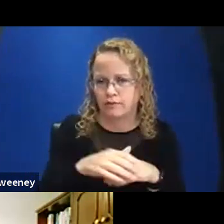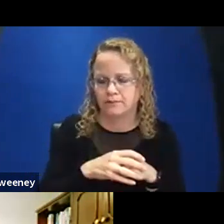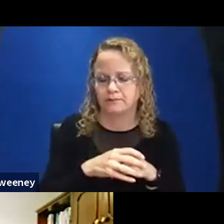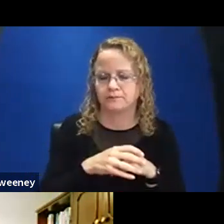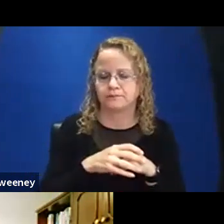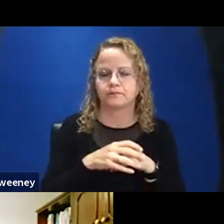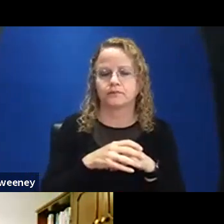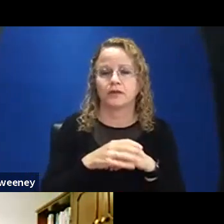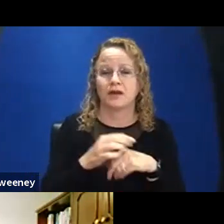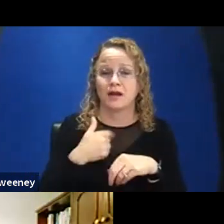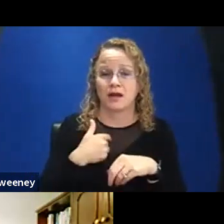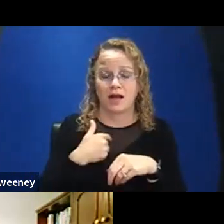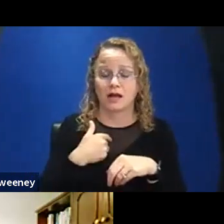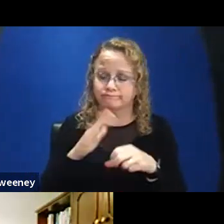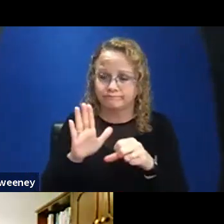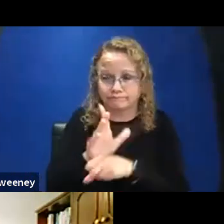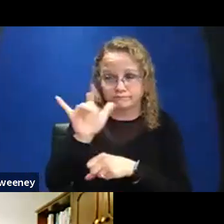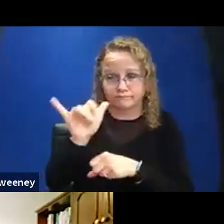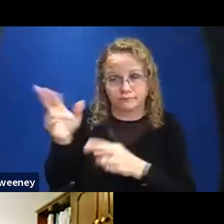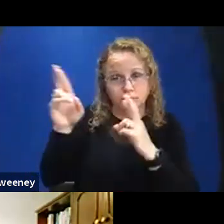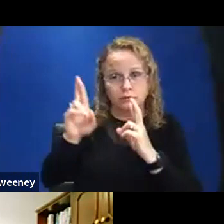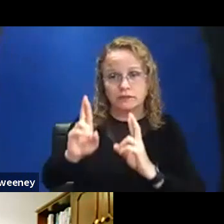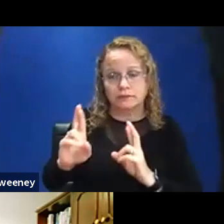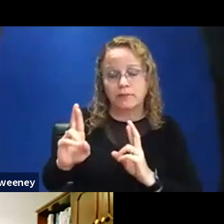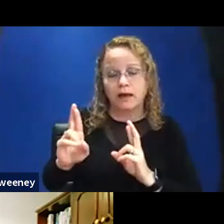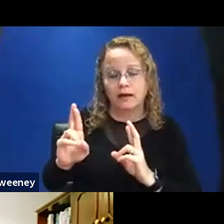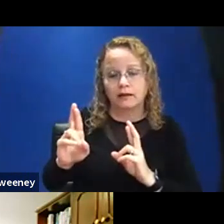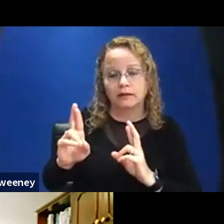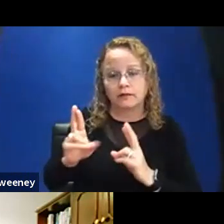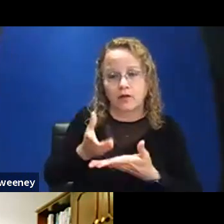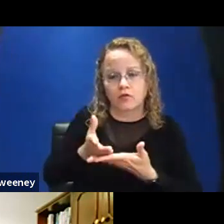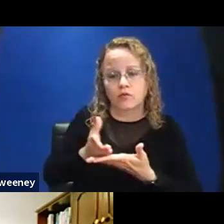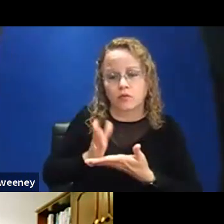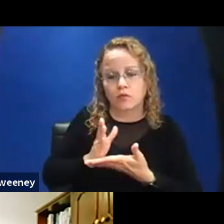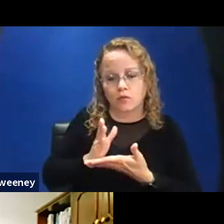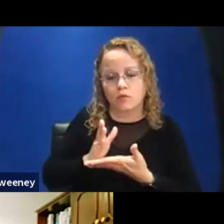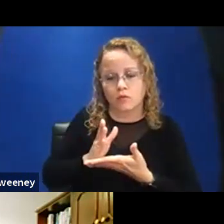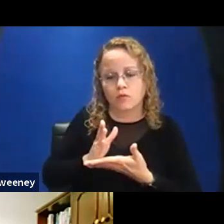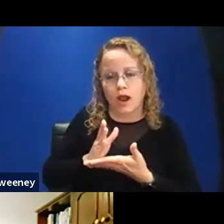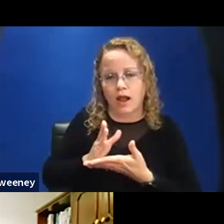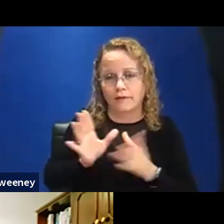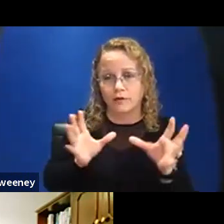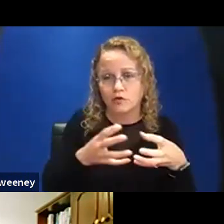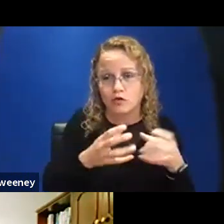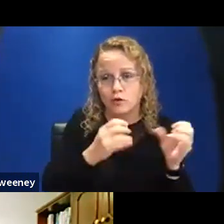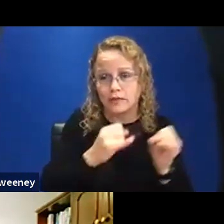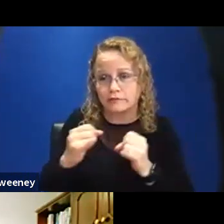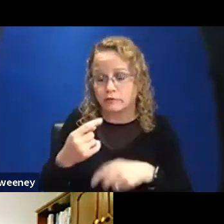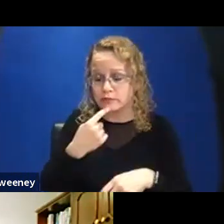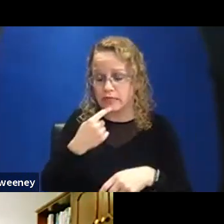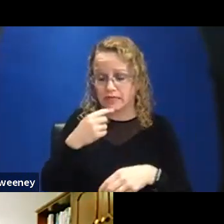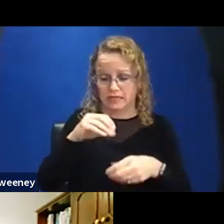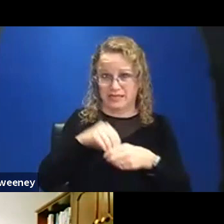I fully respect the right of groups and individuals to say, in